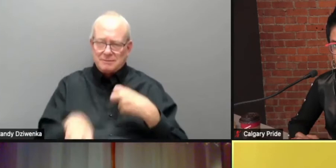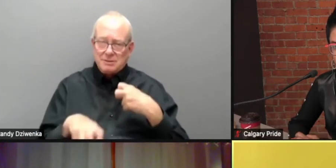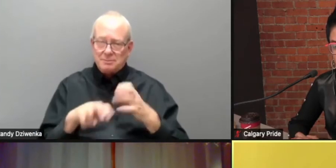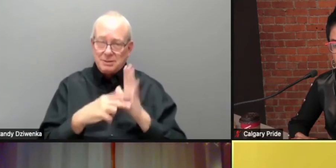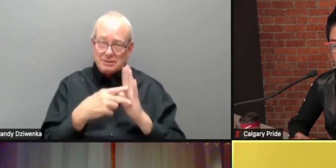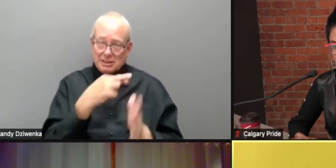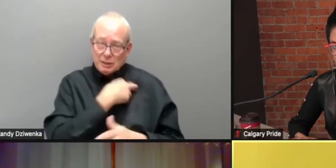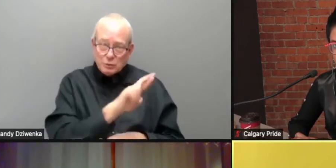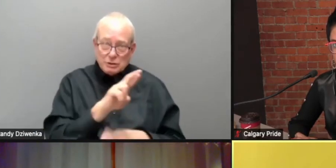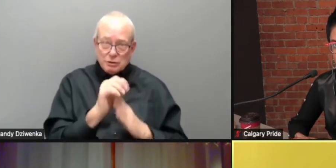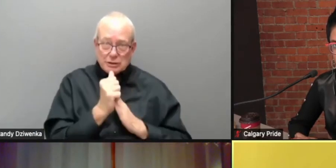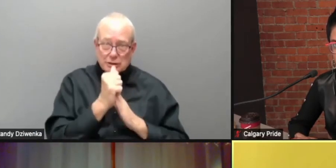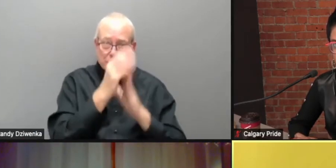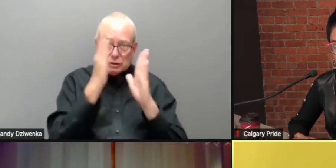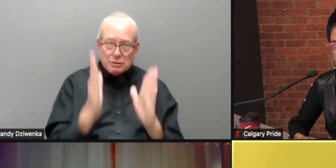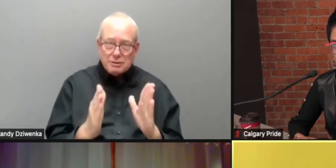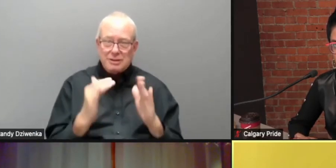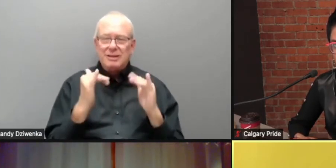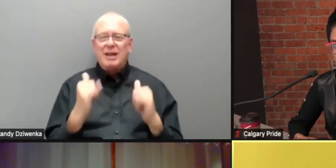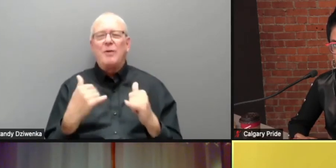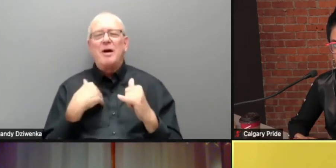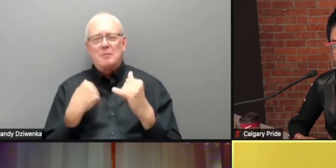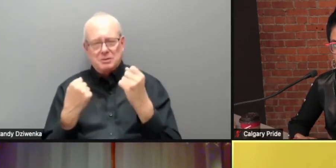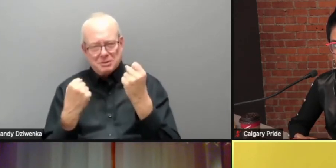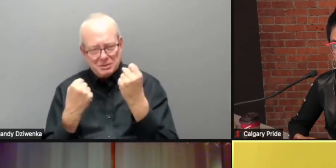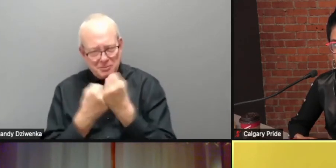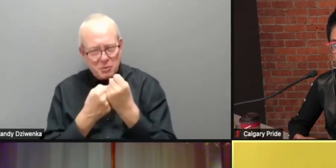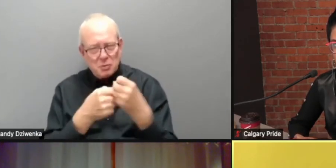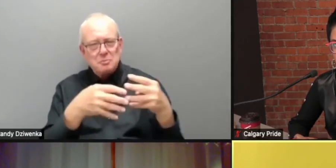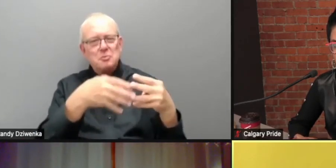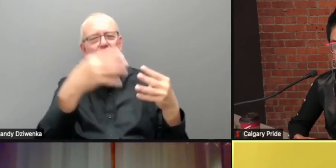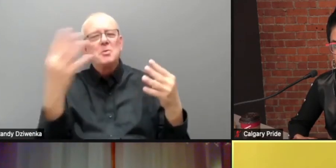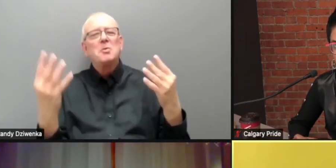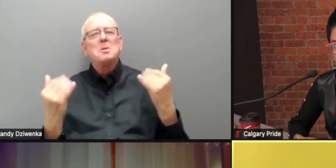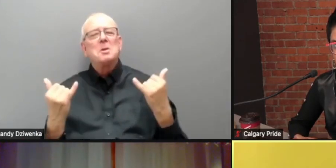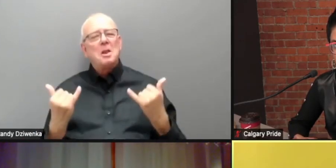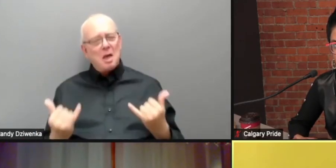now. I mean, we have created allies within the religious leaders as well.